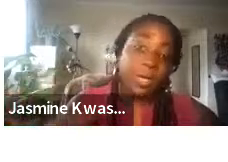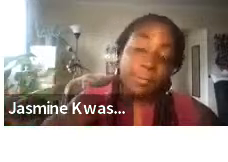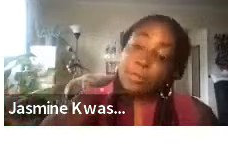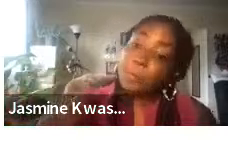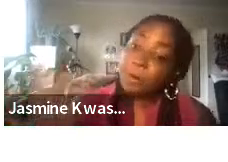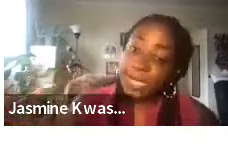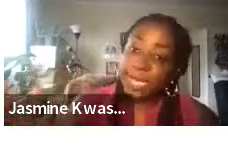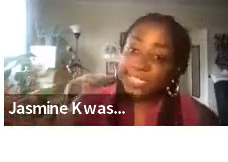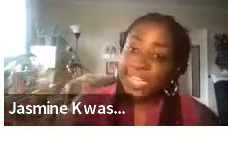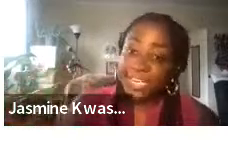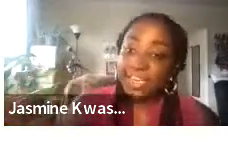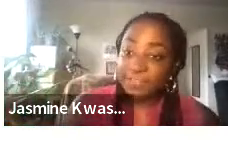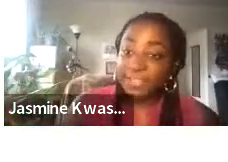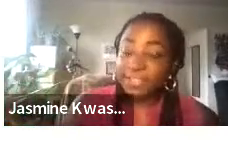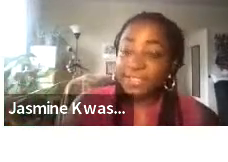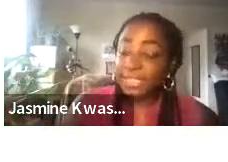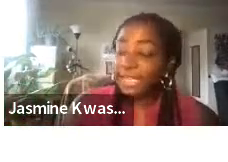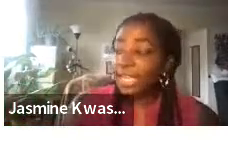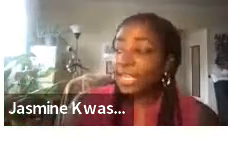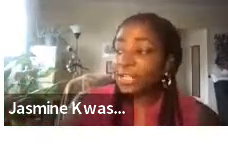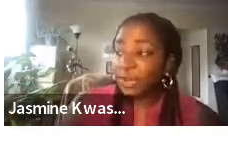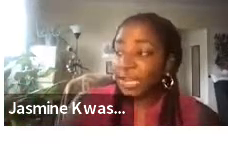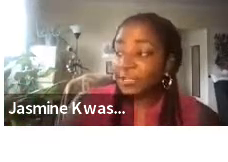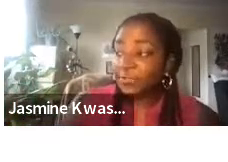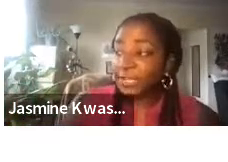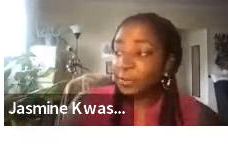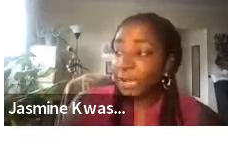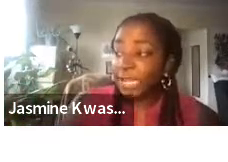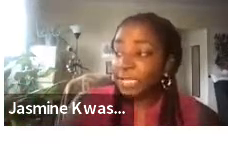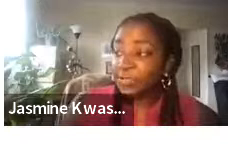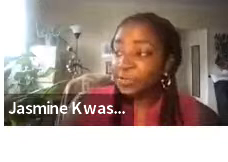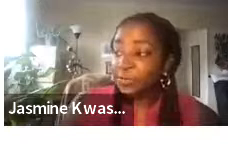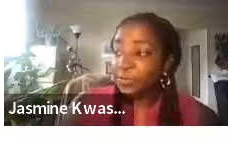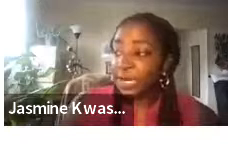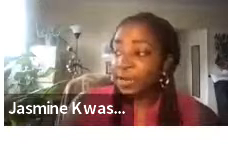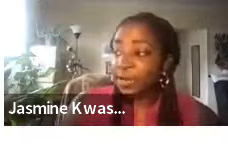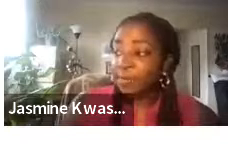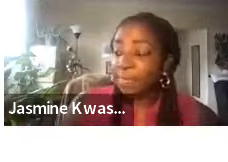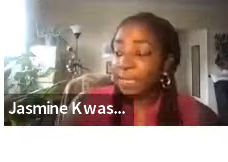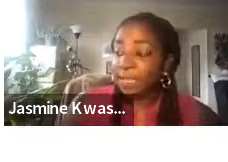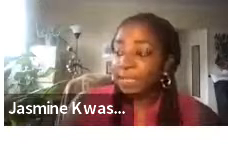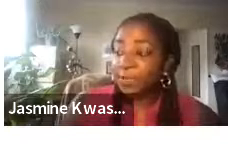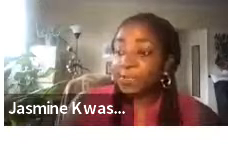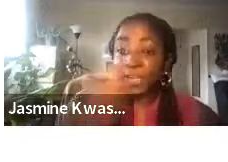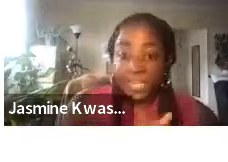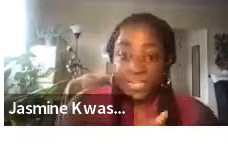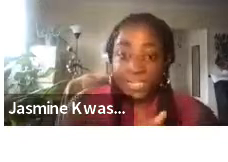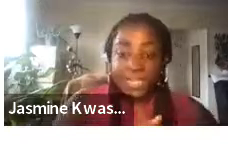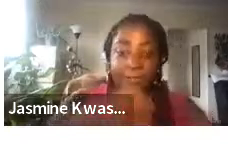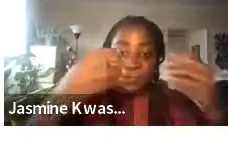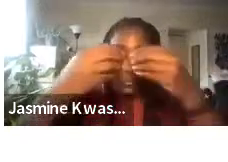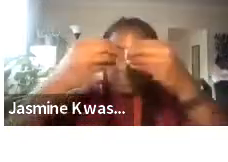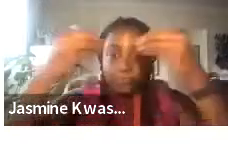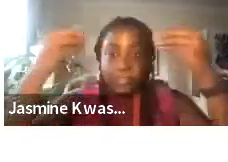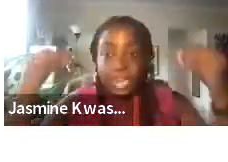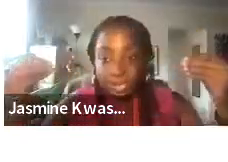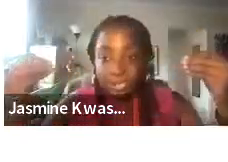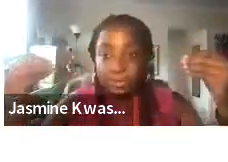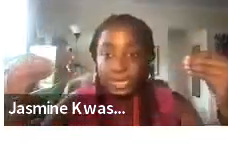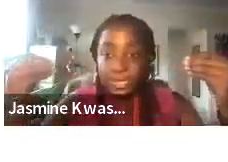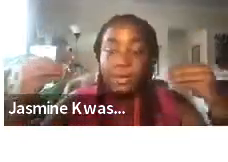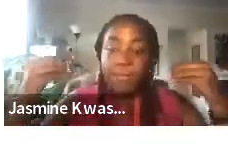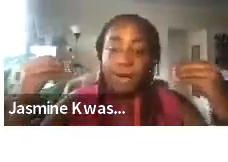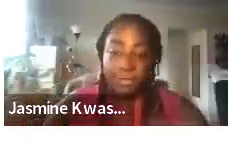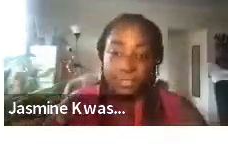So we're working on both pulse ox and FNIRS and trying to find a way to use our EEG tech to move the hair out